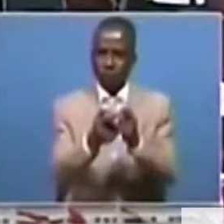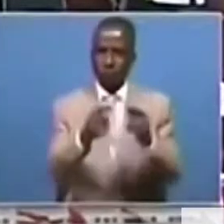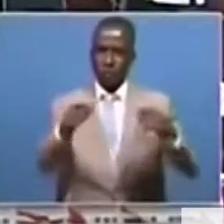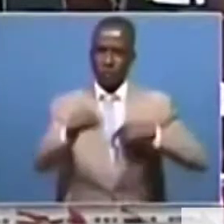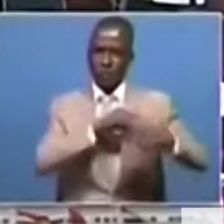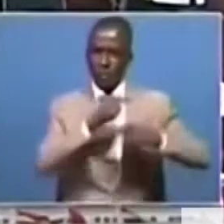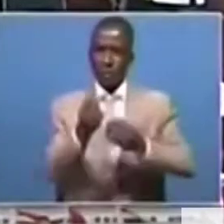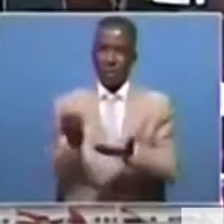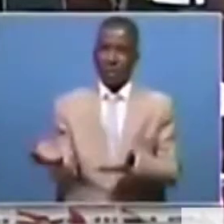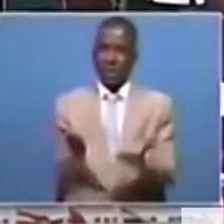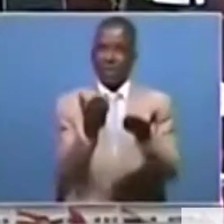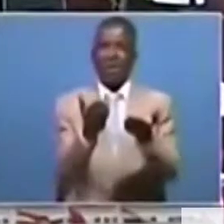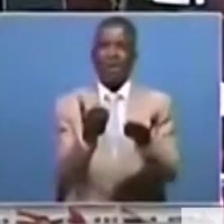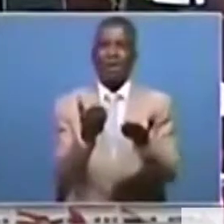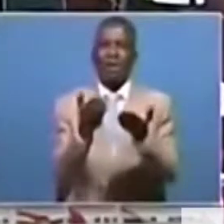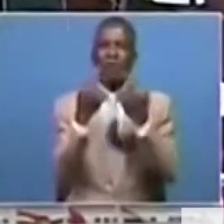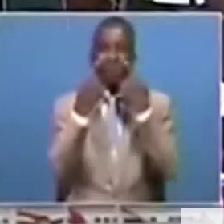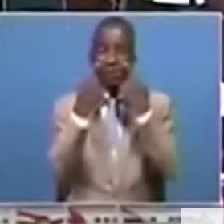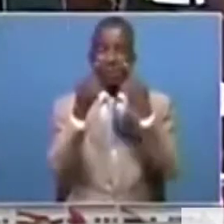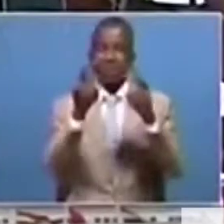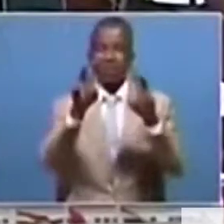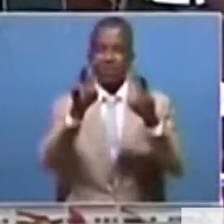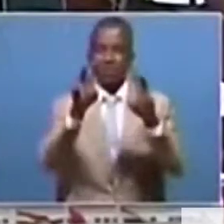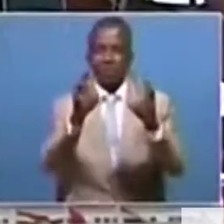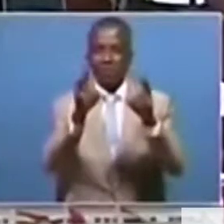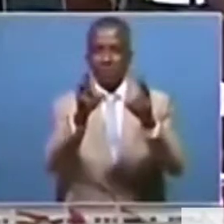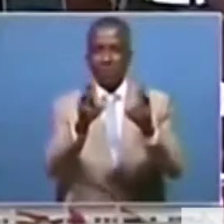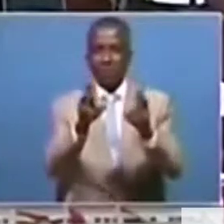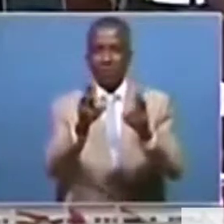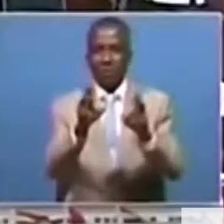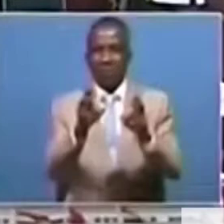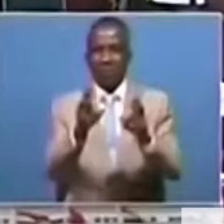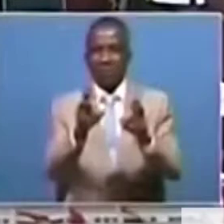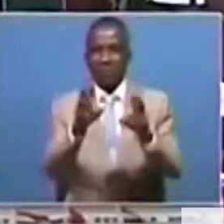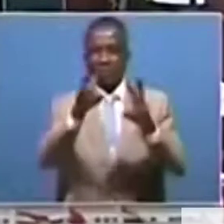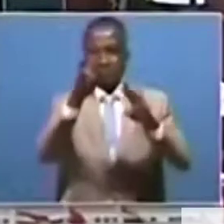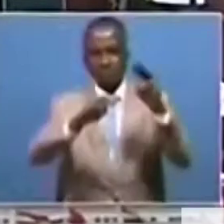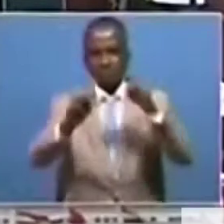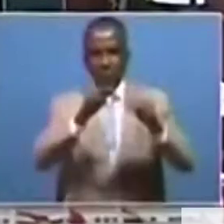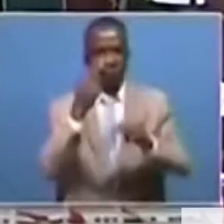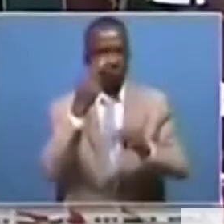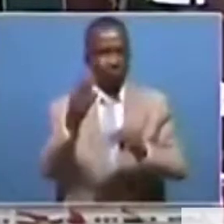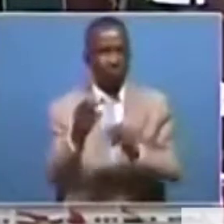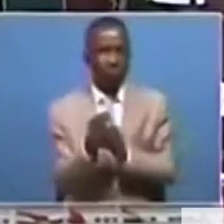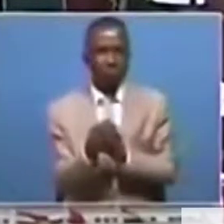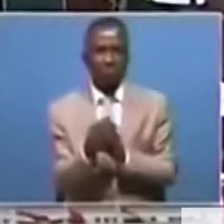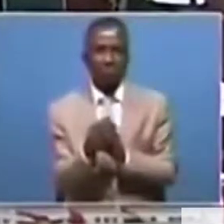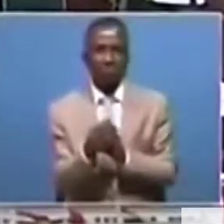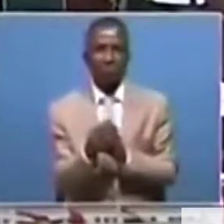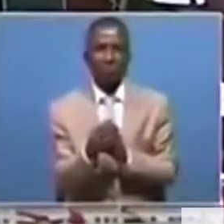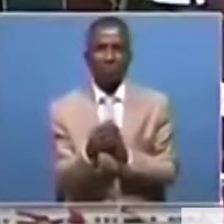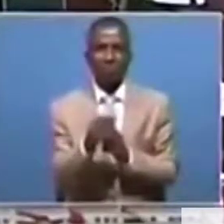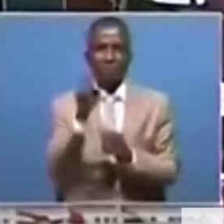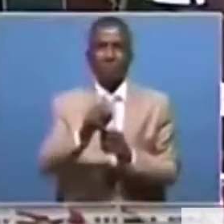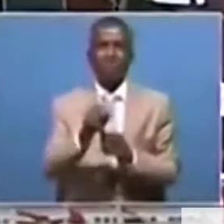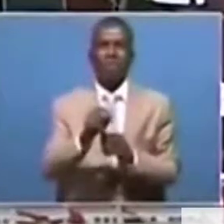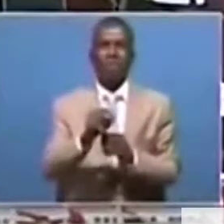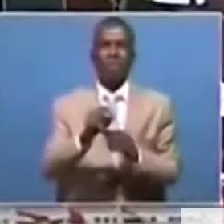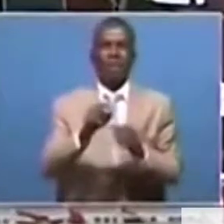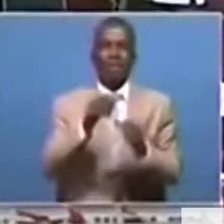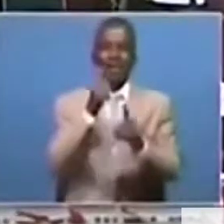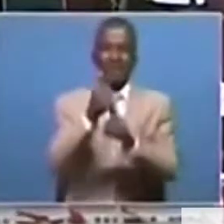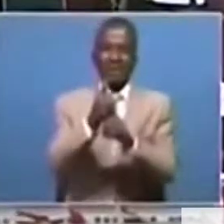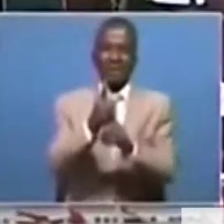bring forward their whole case in both civil and criminal matters. The Crown or plaintiff must produce and enter in its